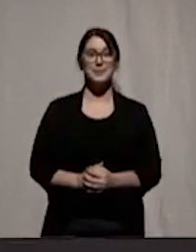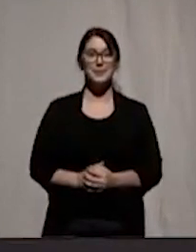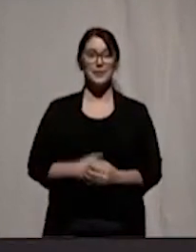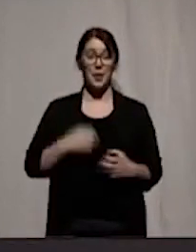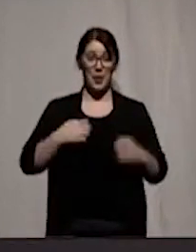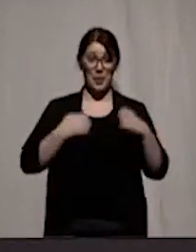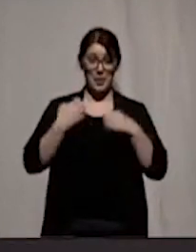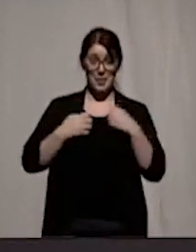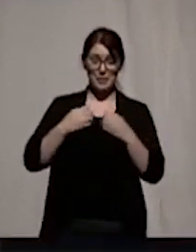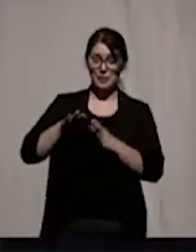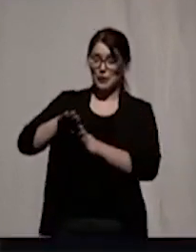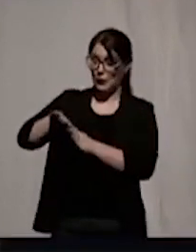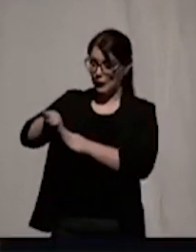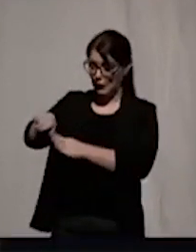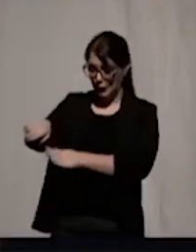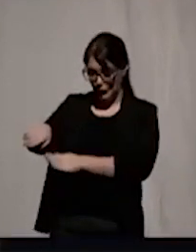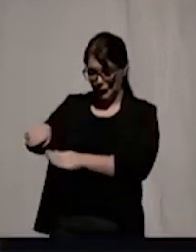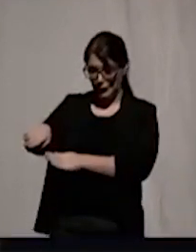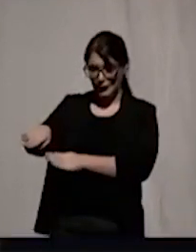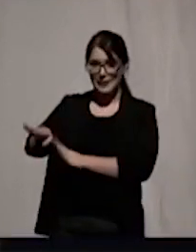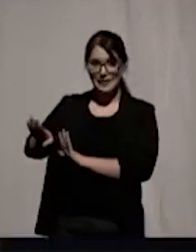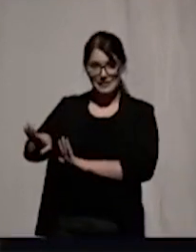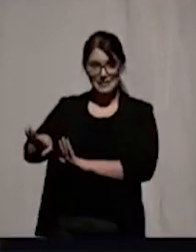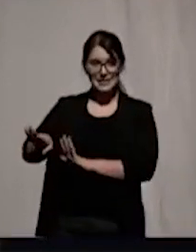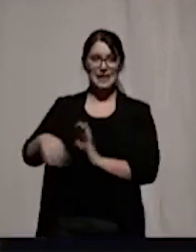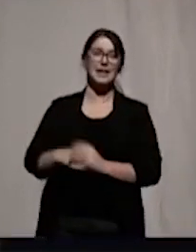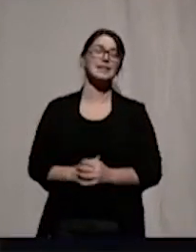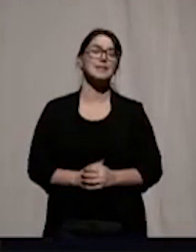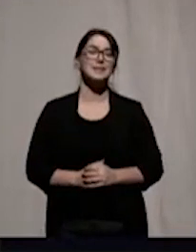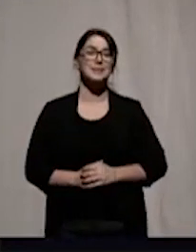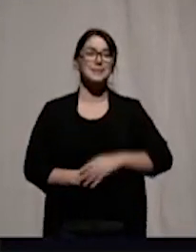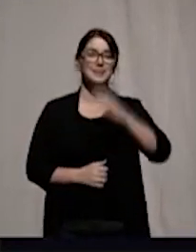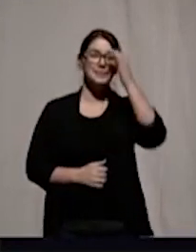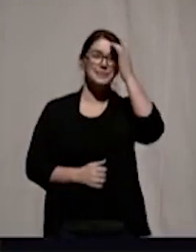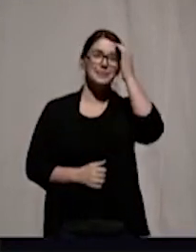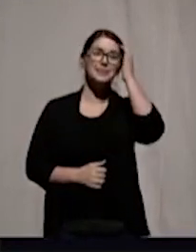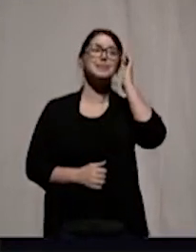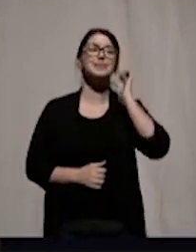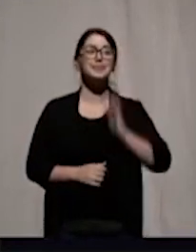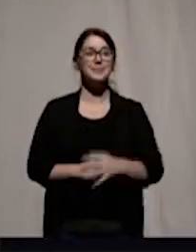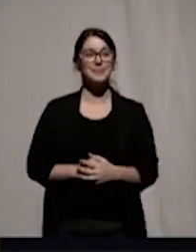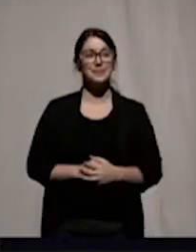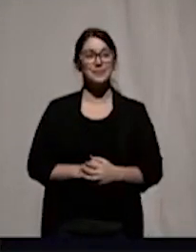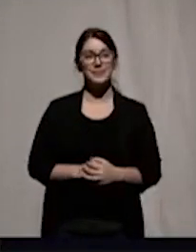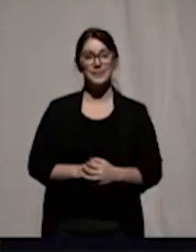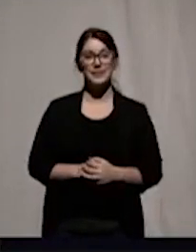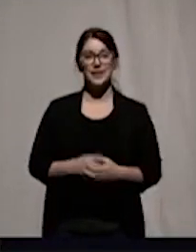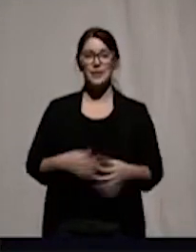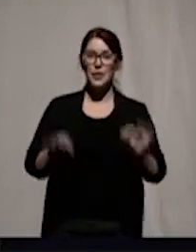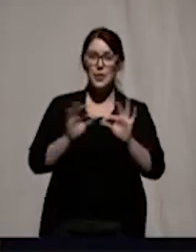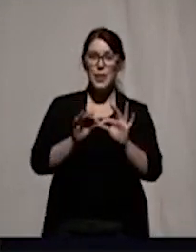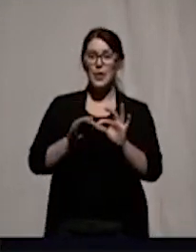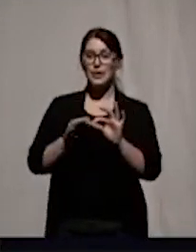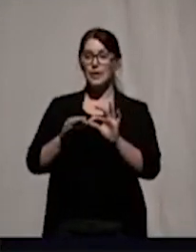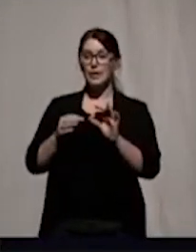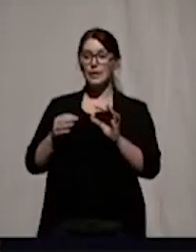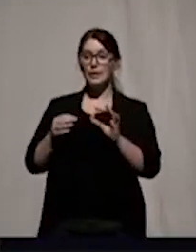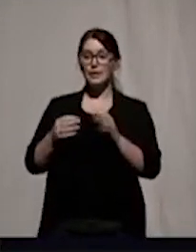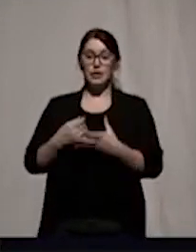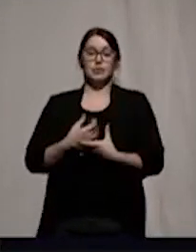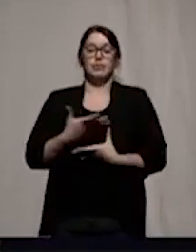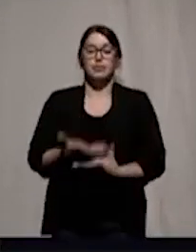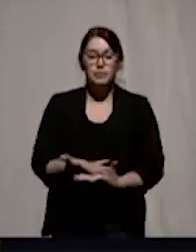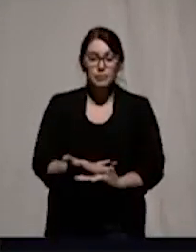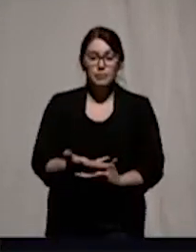back of our head for now, because that's part of the practice of songwriting is you have to be able to bring it, but you have to be able to put it back too. It helps you compartmentalize, it helps you